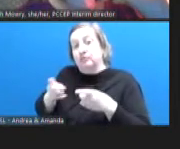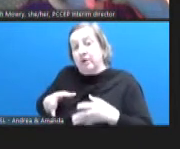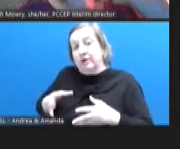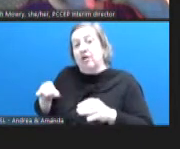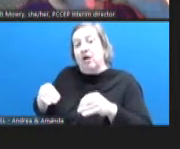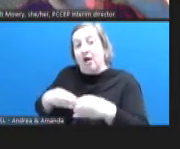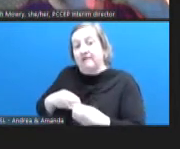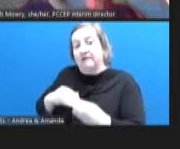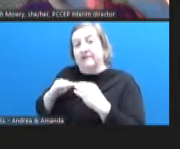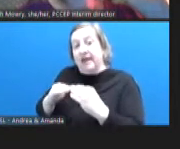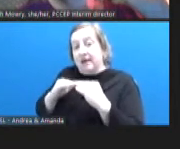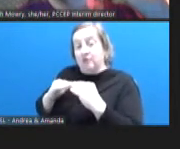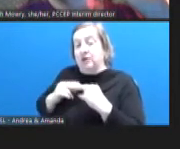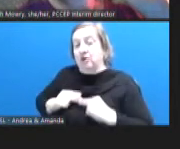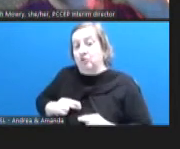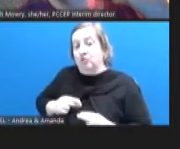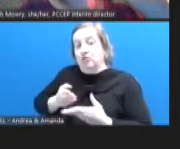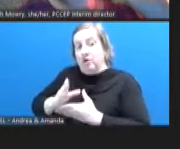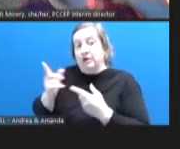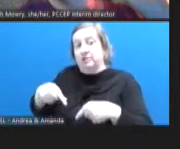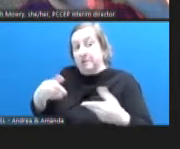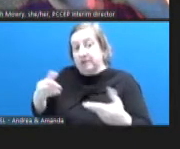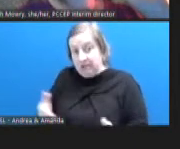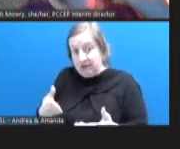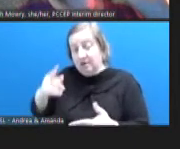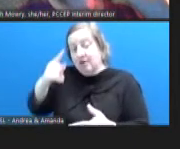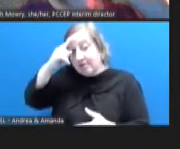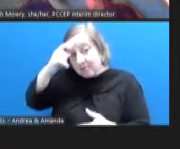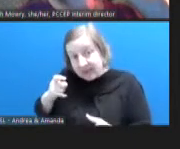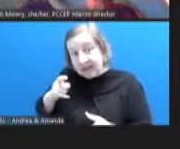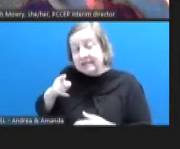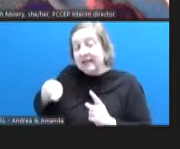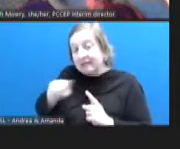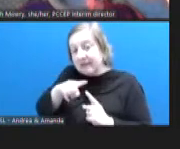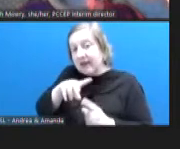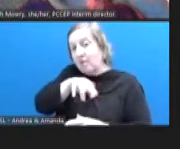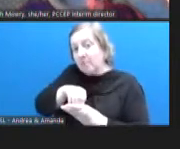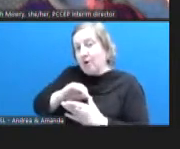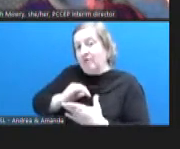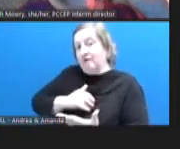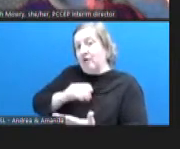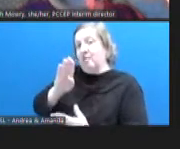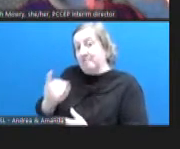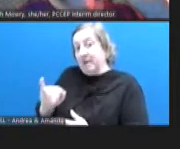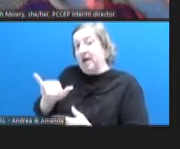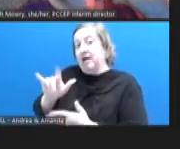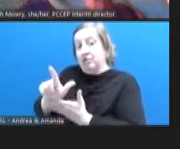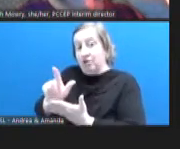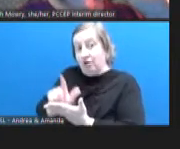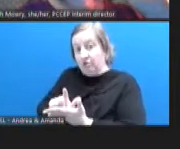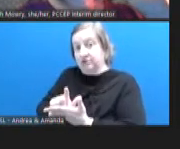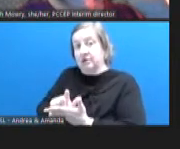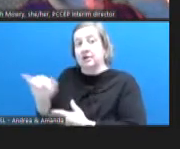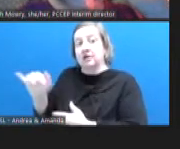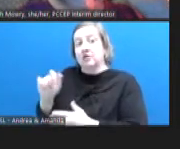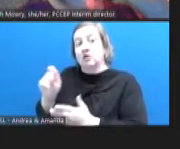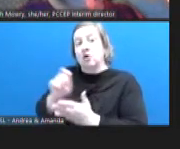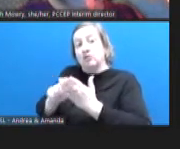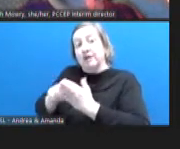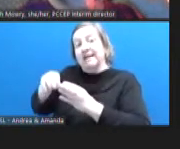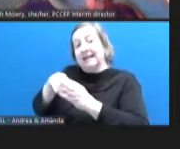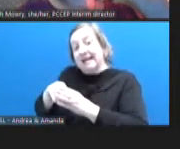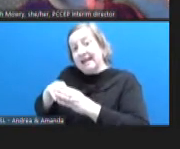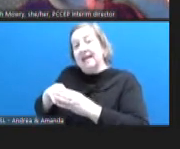of Equity and Human Rights to be here because they are a part of our bylaws. And they were also written in the resolution,